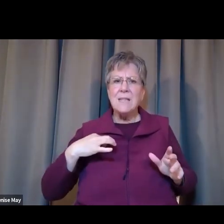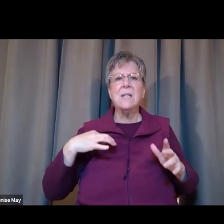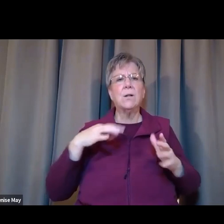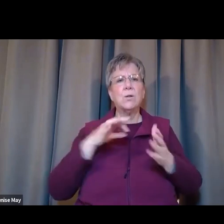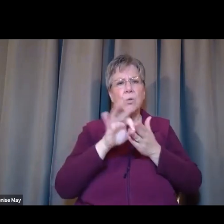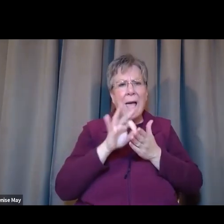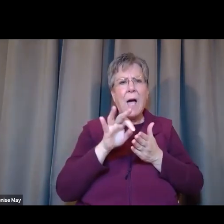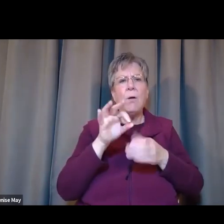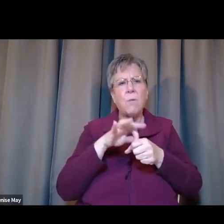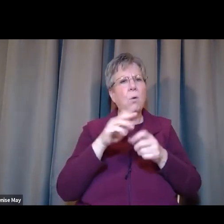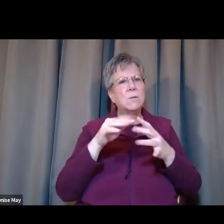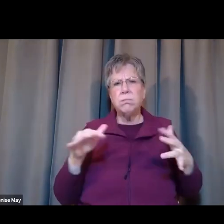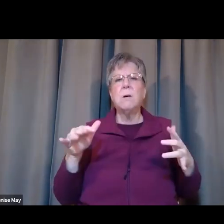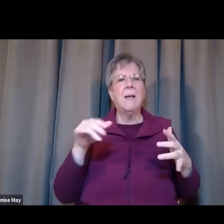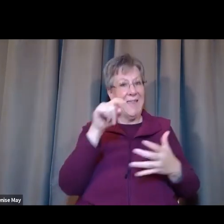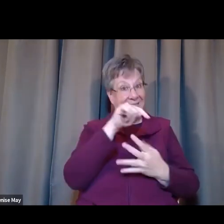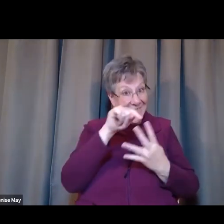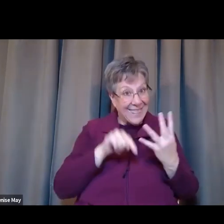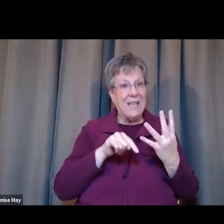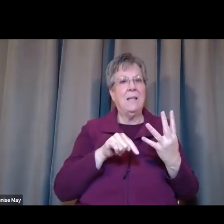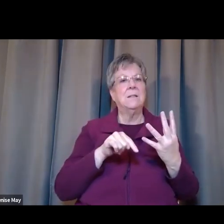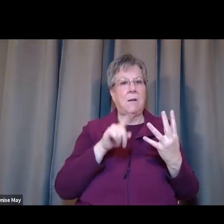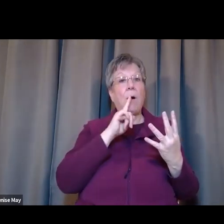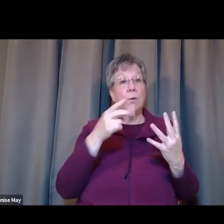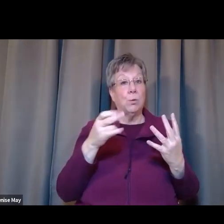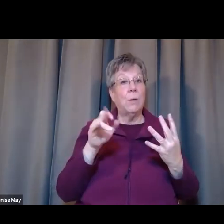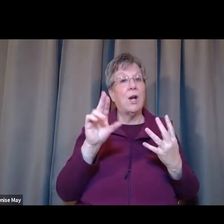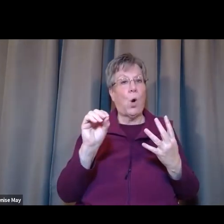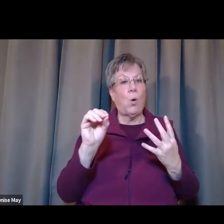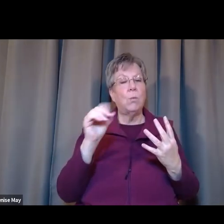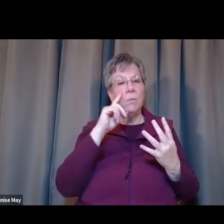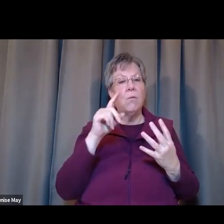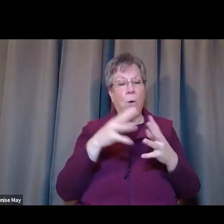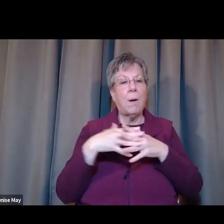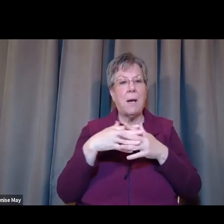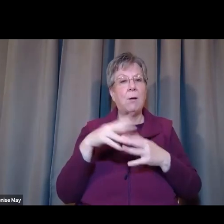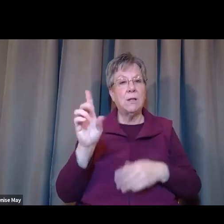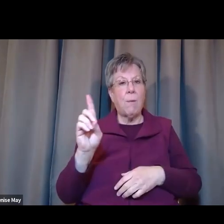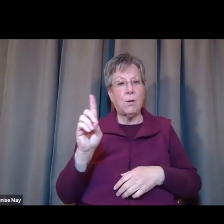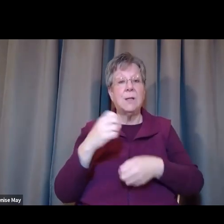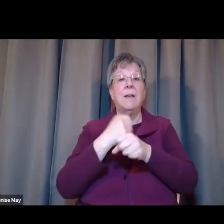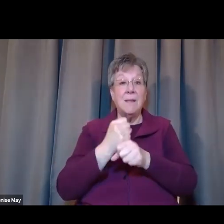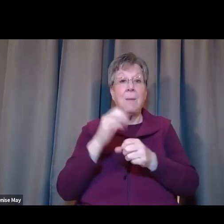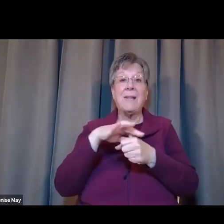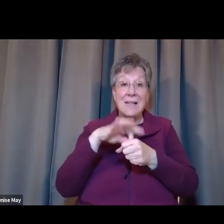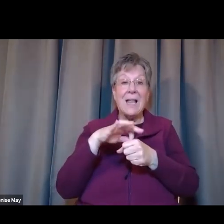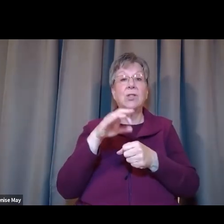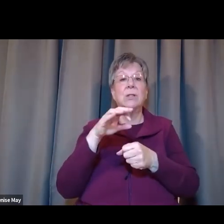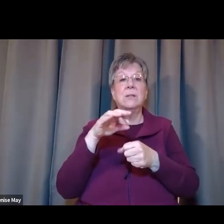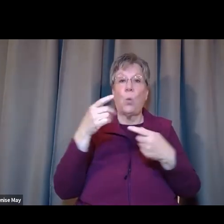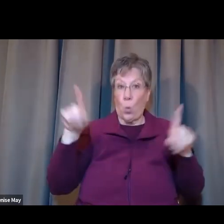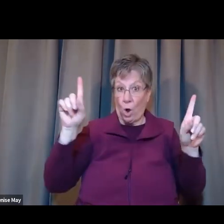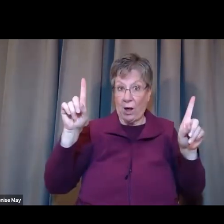much more. These are the true heroes of American democracy who make our elections and voting work,